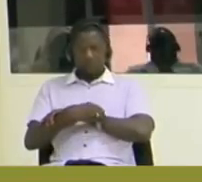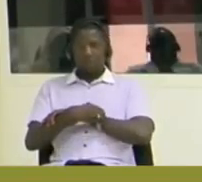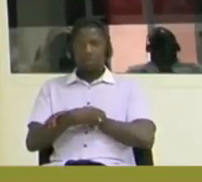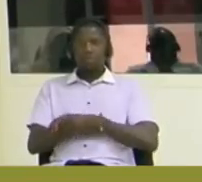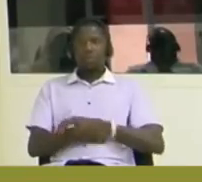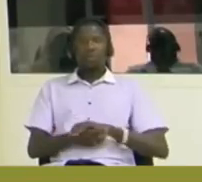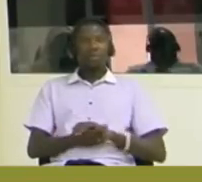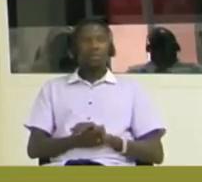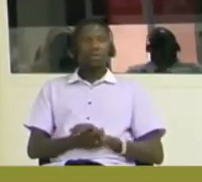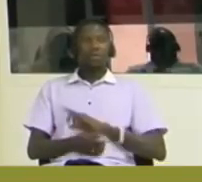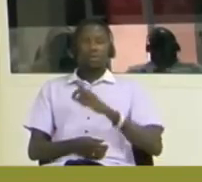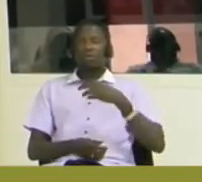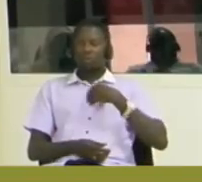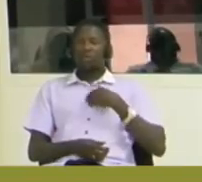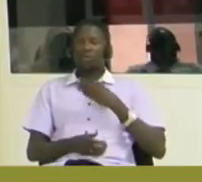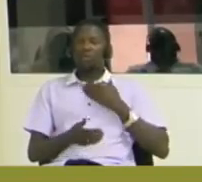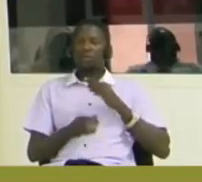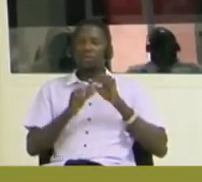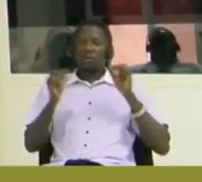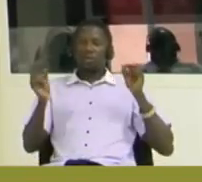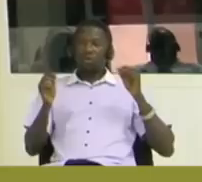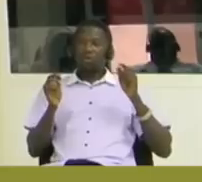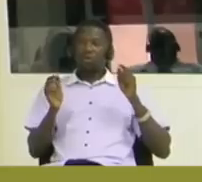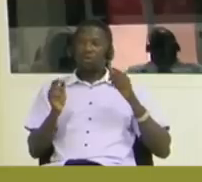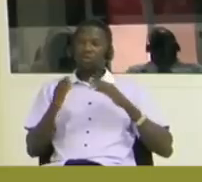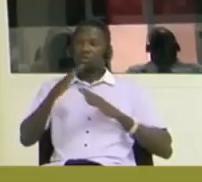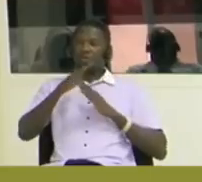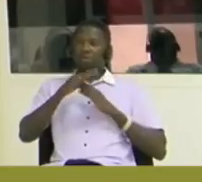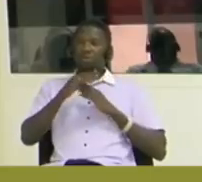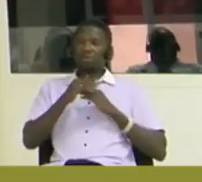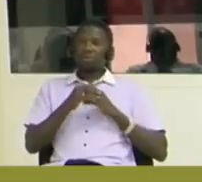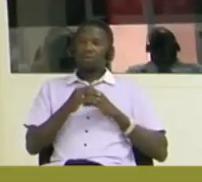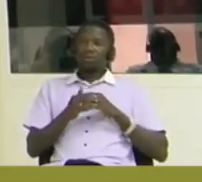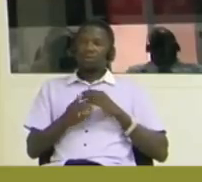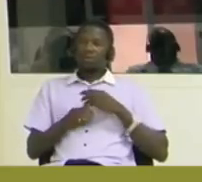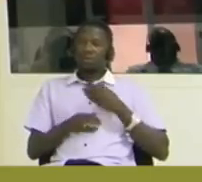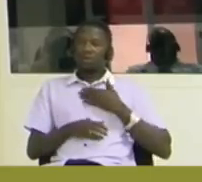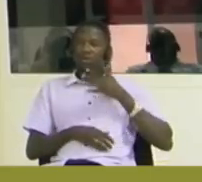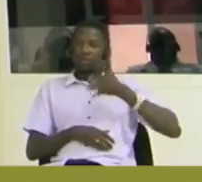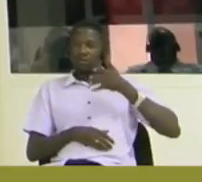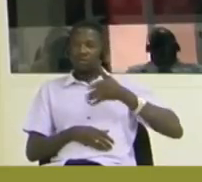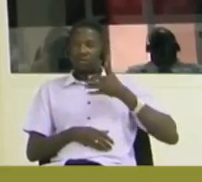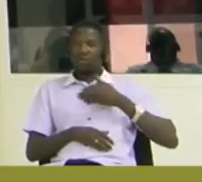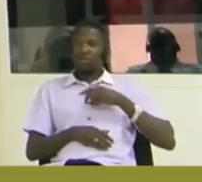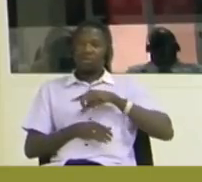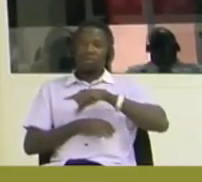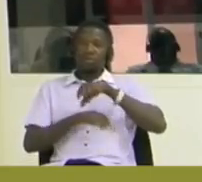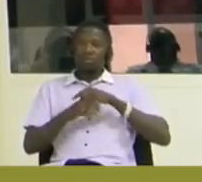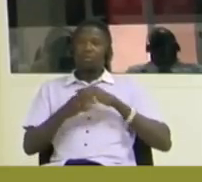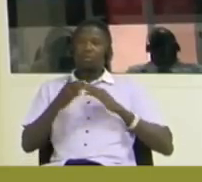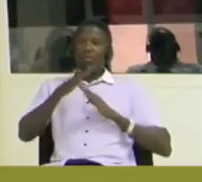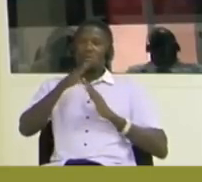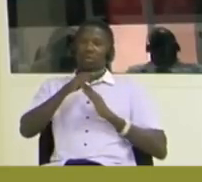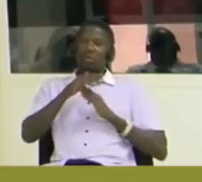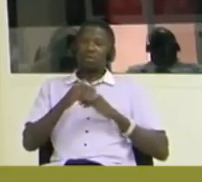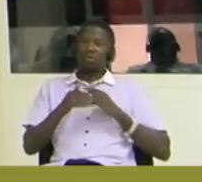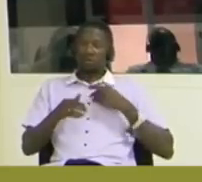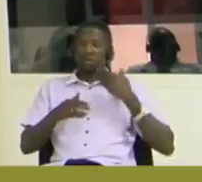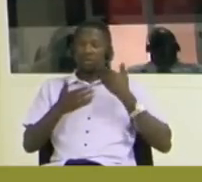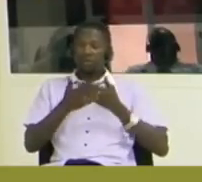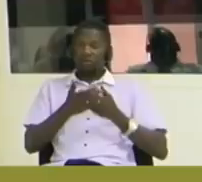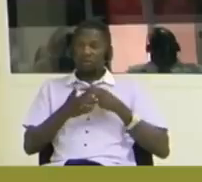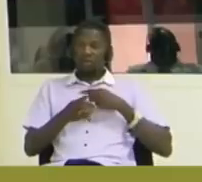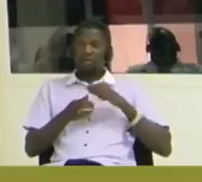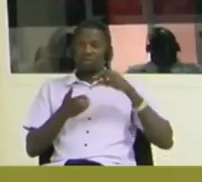have a long break and then come back with the same order. 15 minutes break. 15 minutes break. But until I finish with this point. Splendid. Yes, thank you very